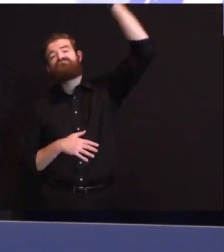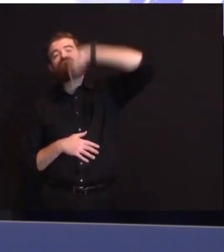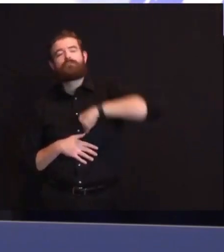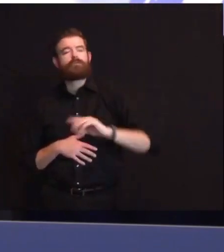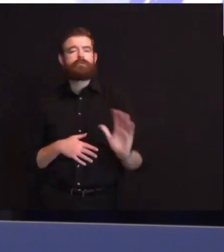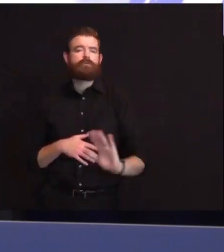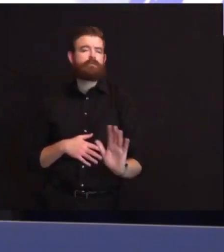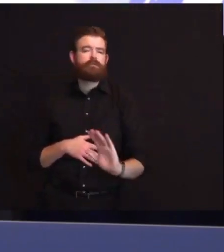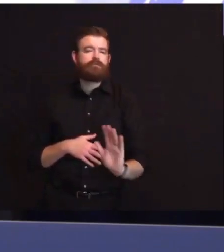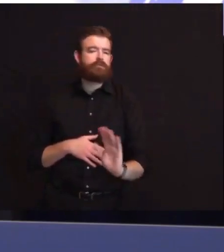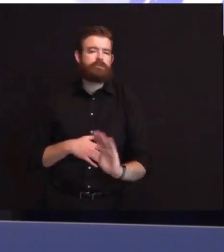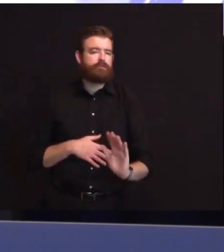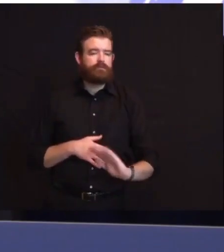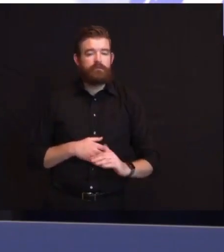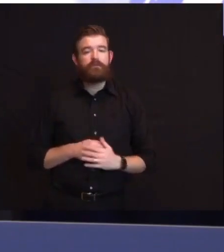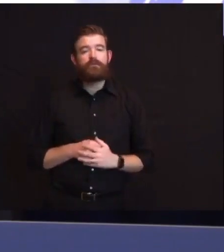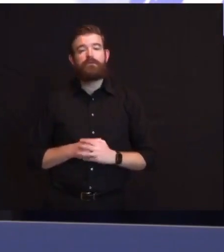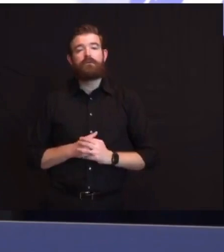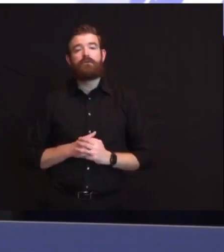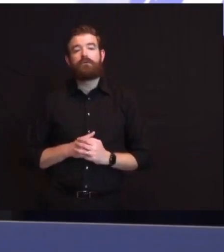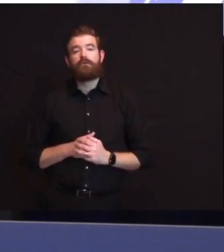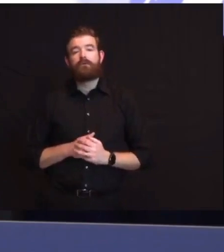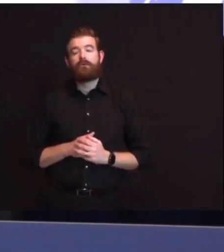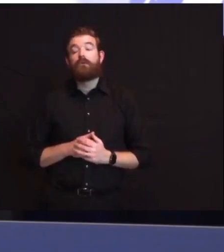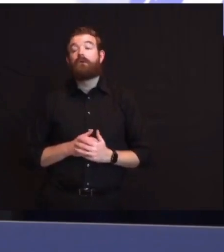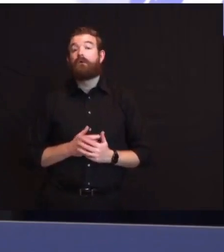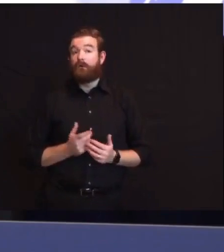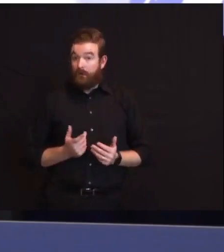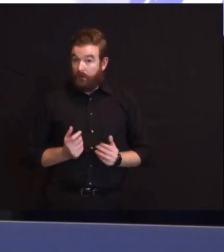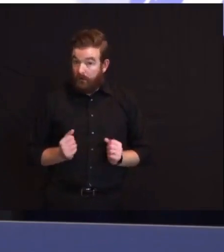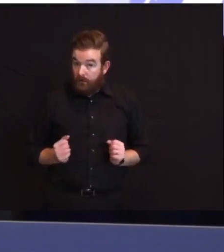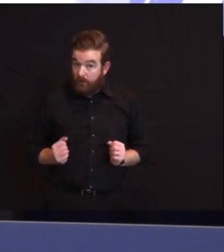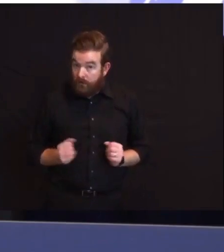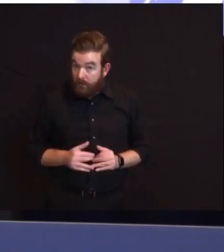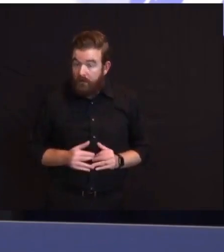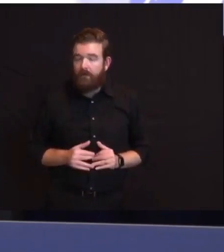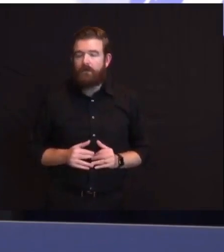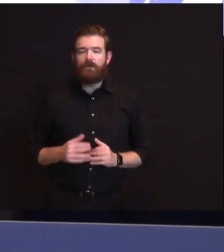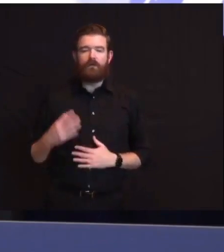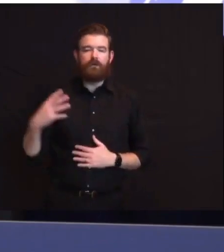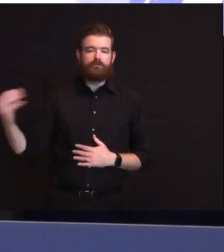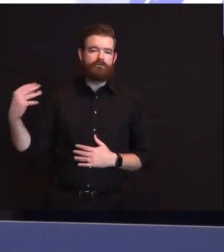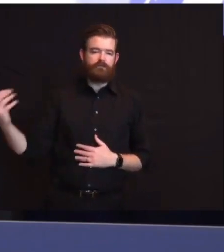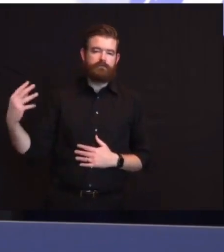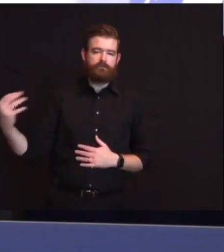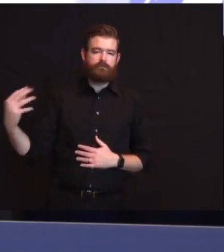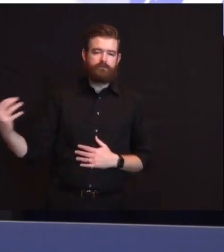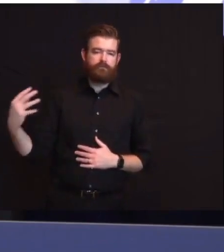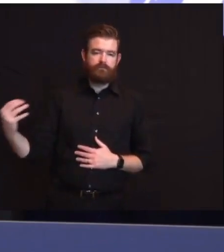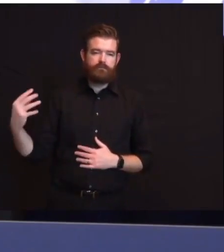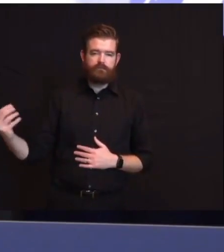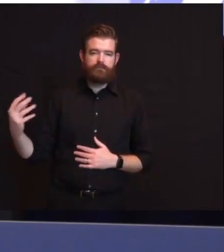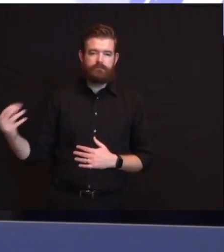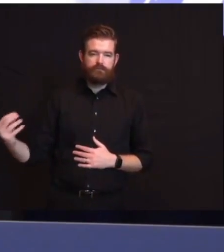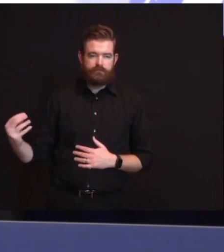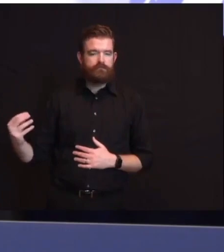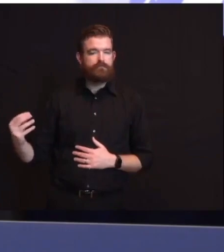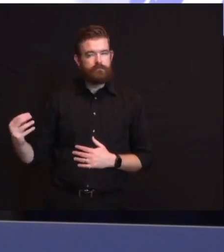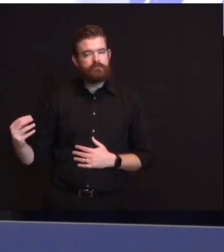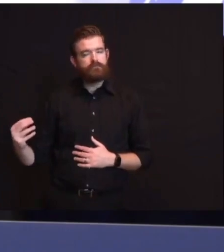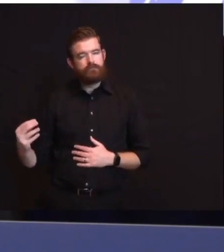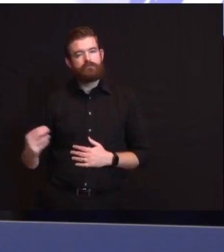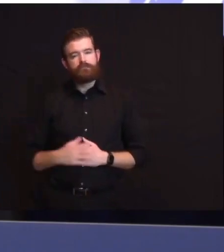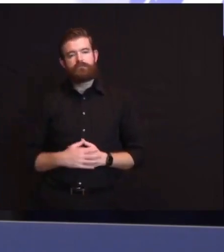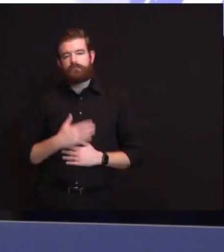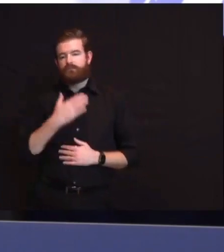Host outdoor activities rather than indoor activities as much as possible. Gatherings that last longer